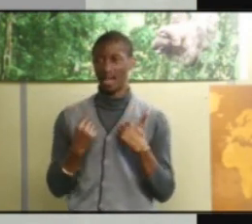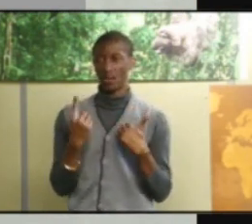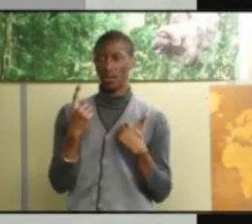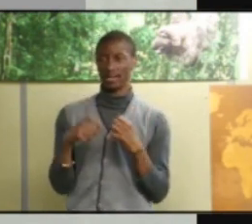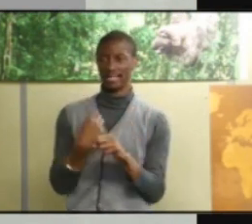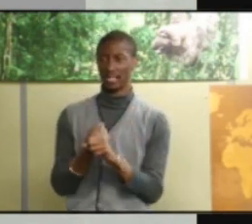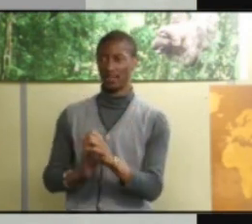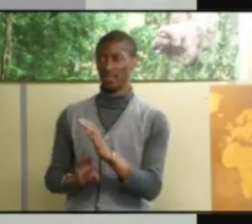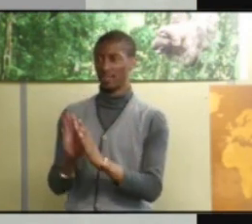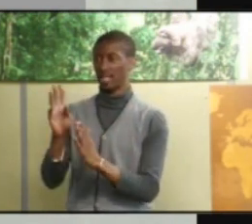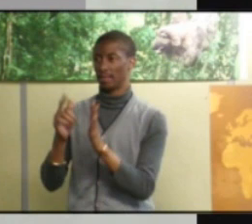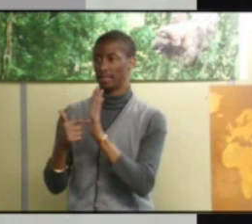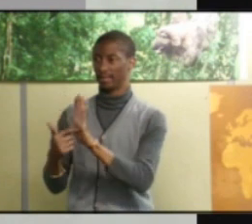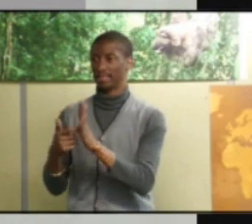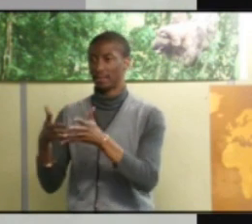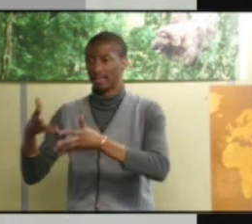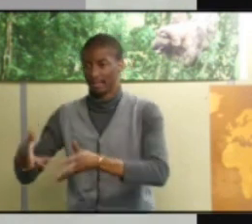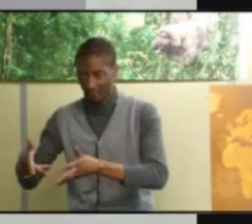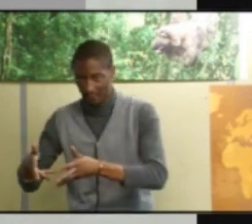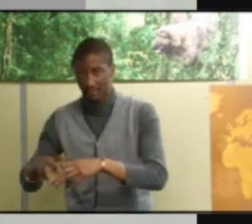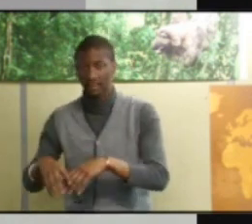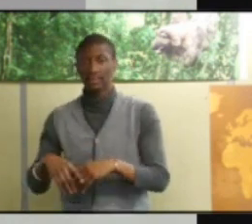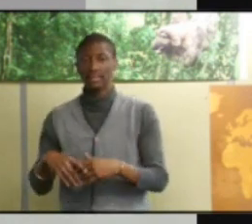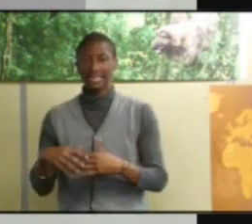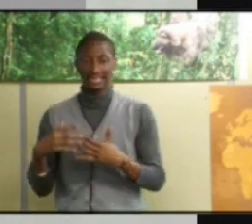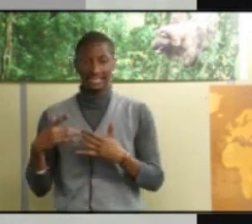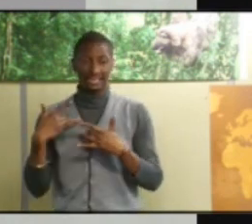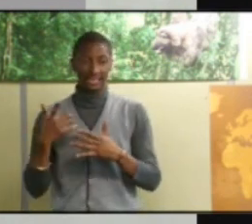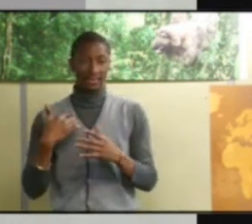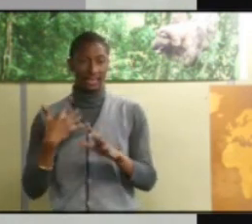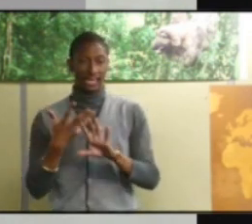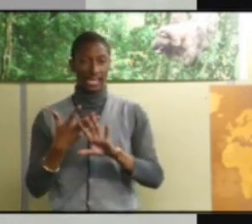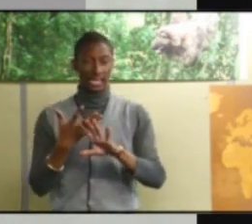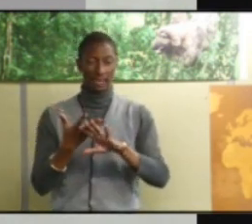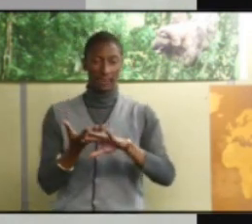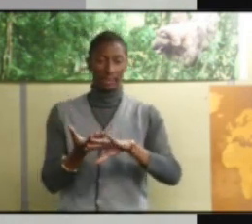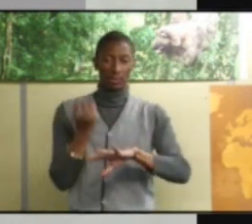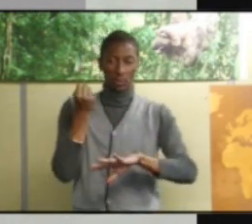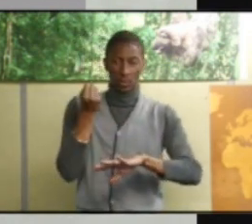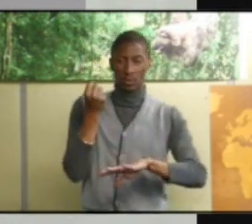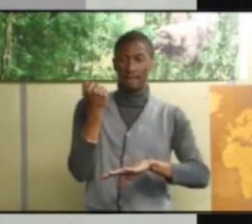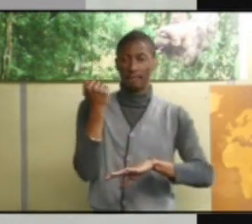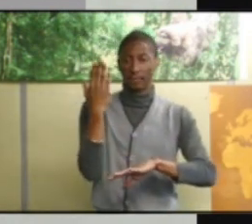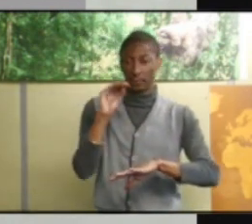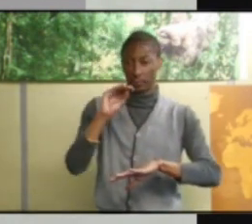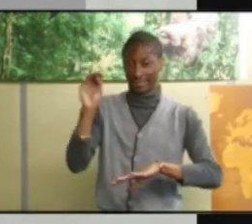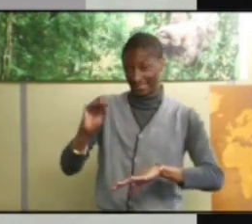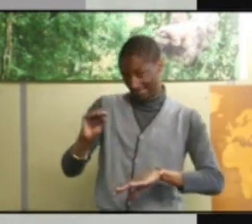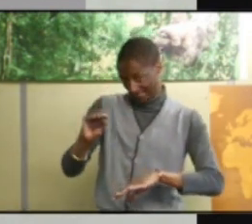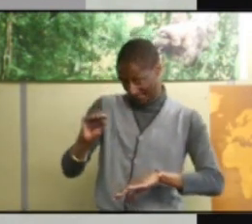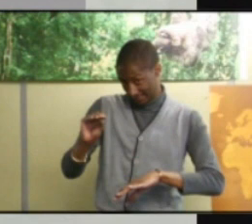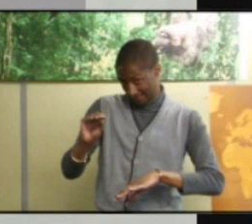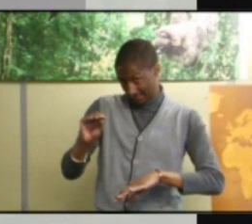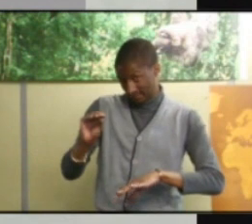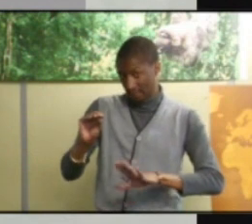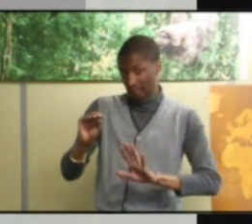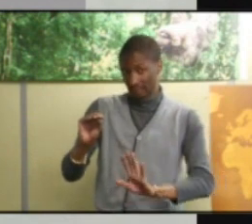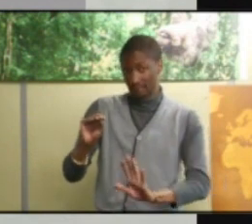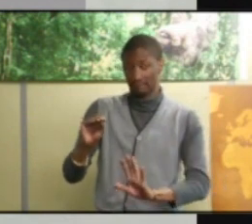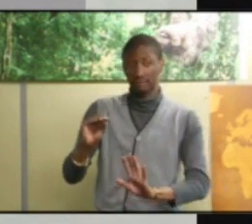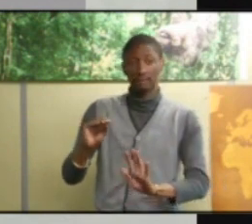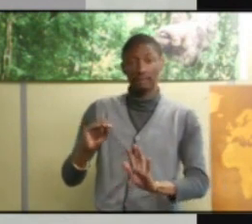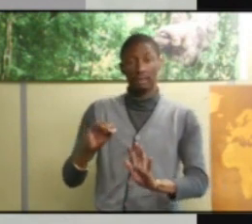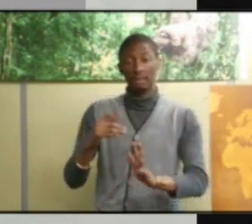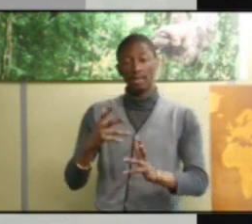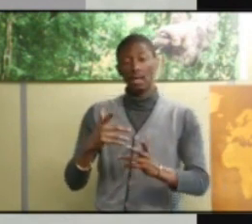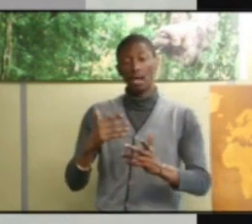exhibit. Typically, I would hold back about 15% at the beginning, and then as